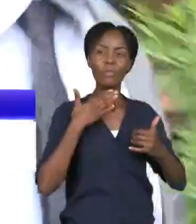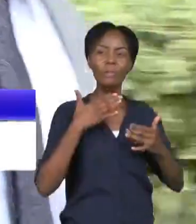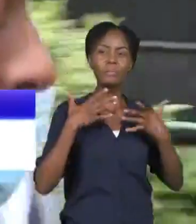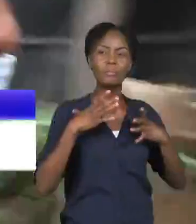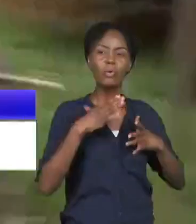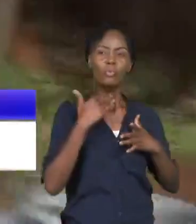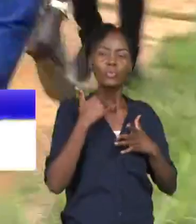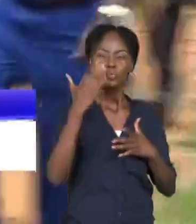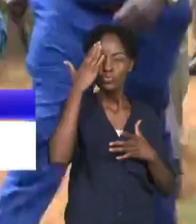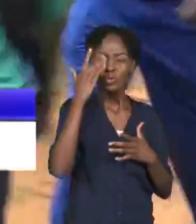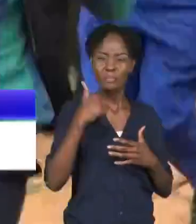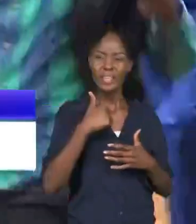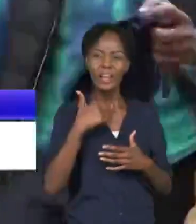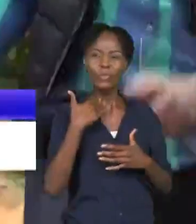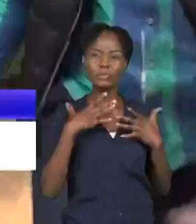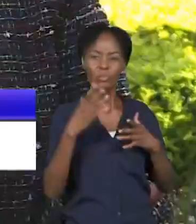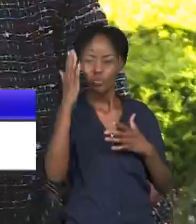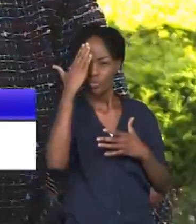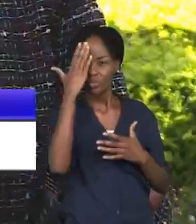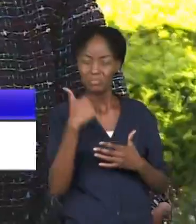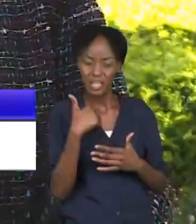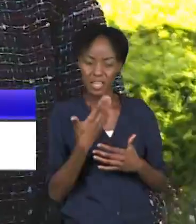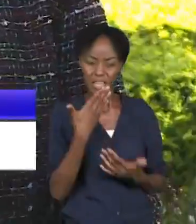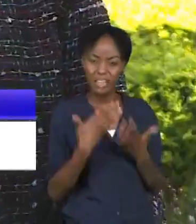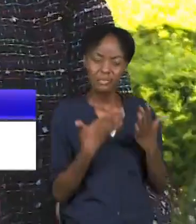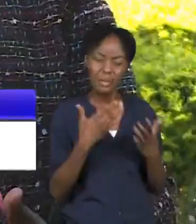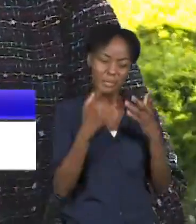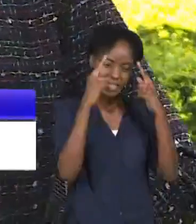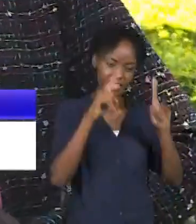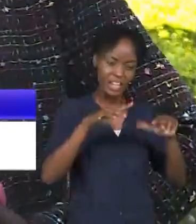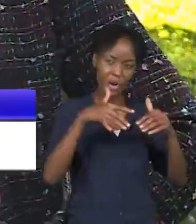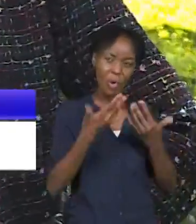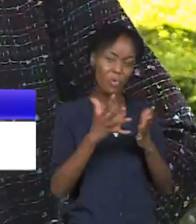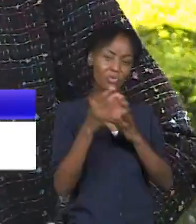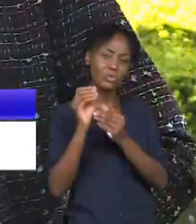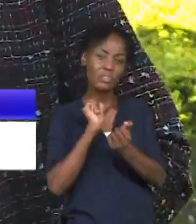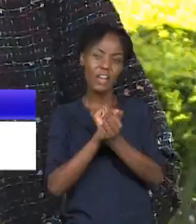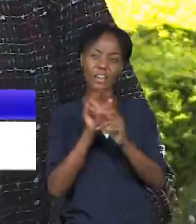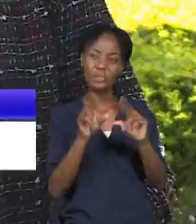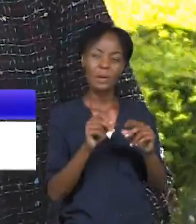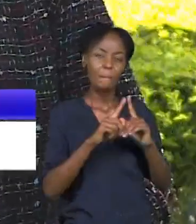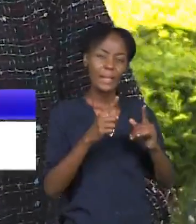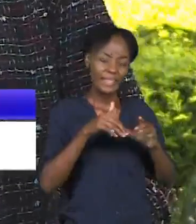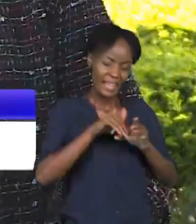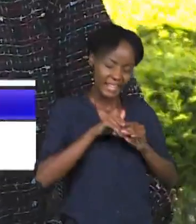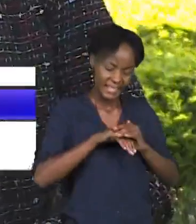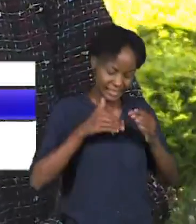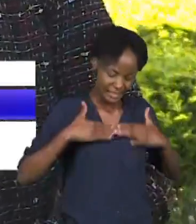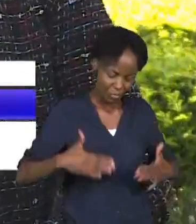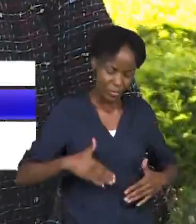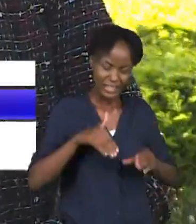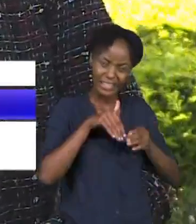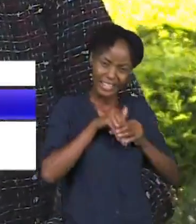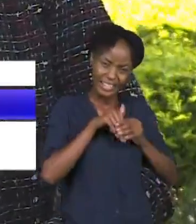heroes. Whether it will work for them, whether it takes them to prison, that inner person, that